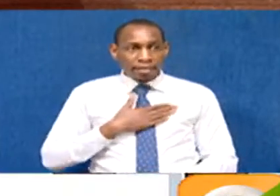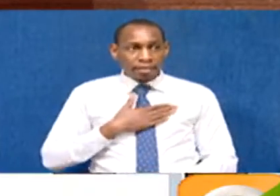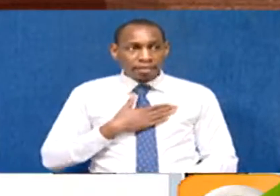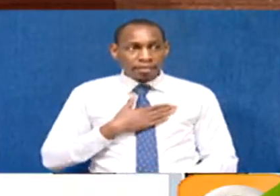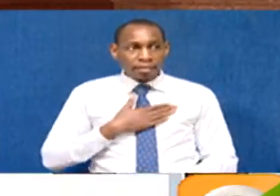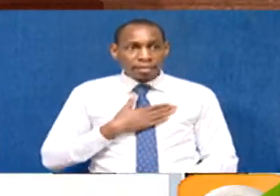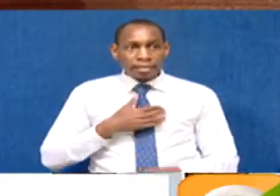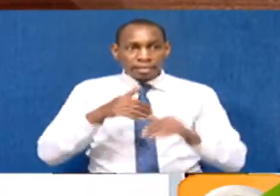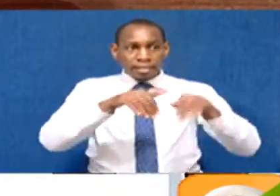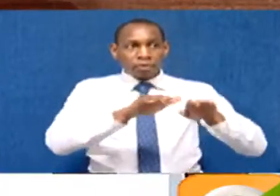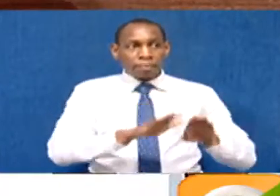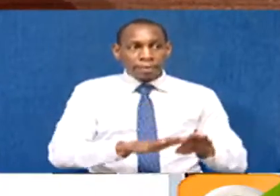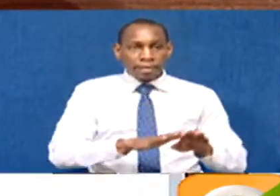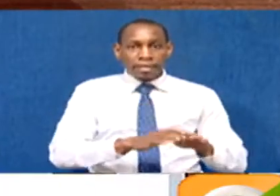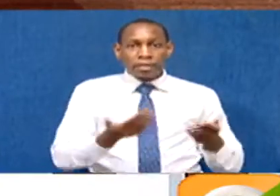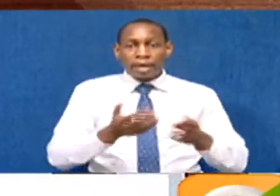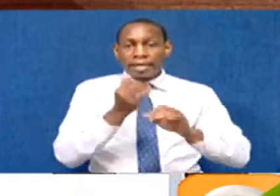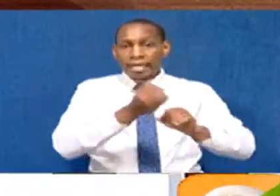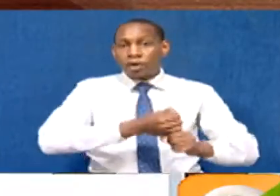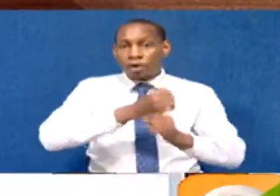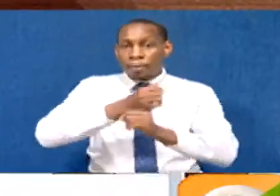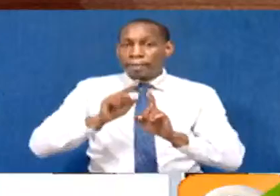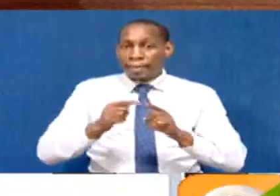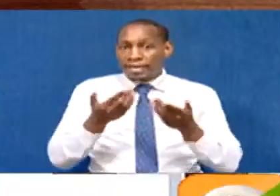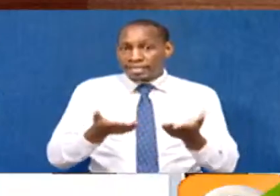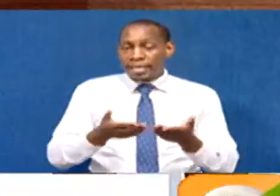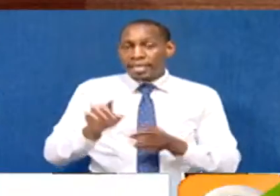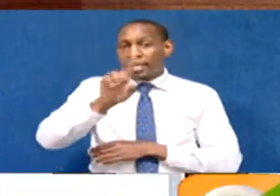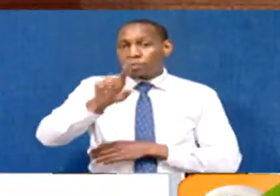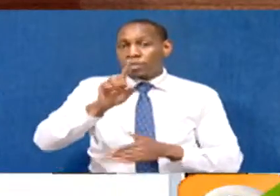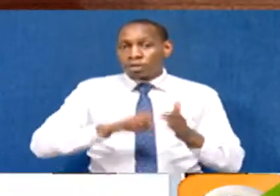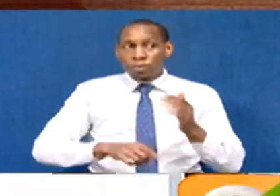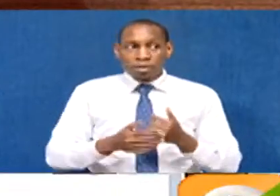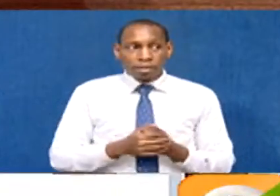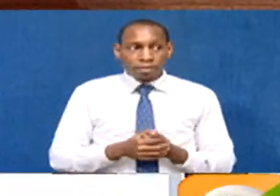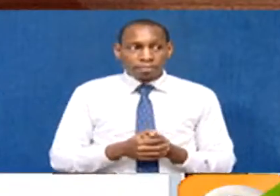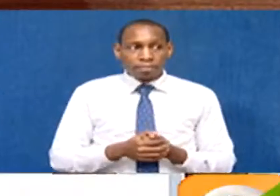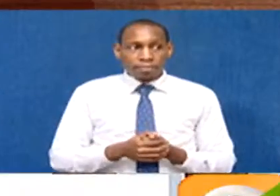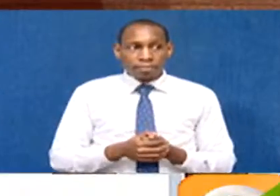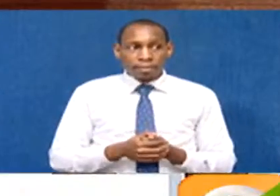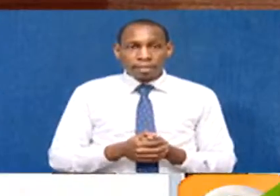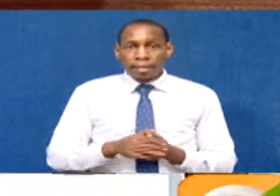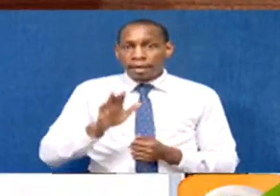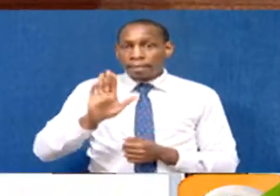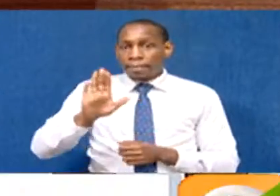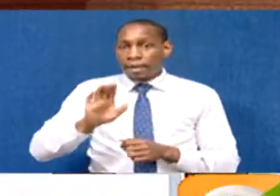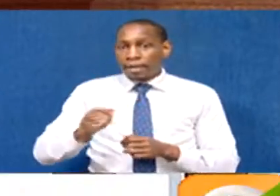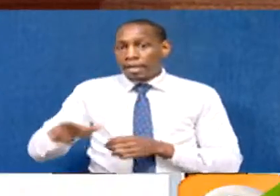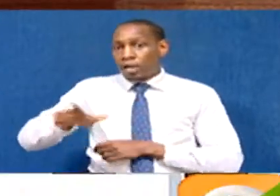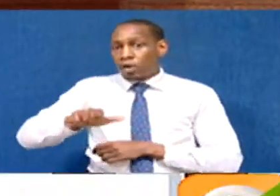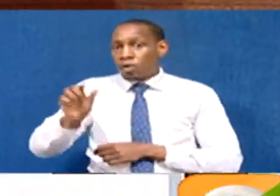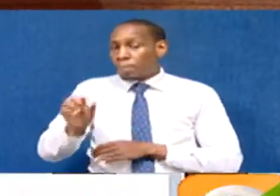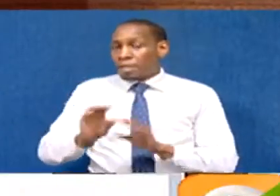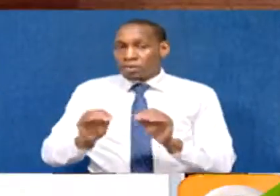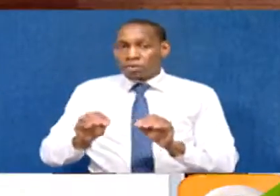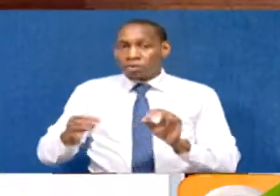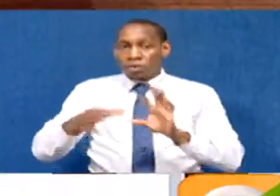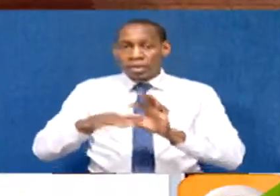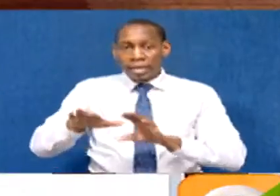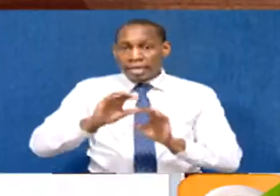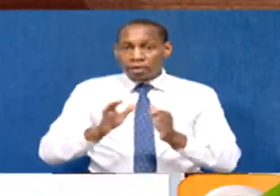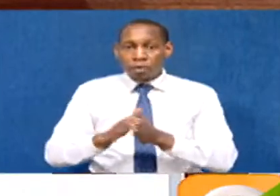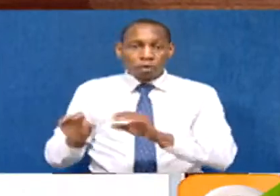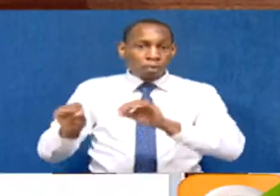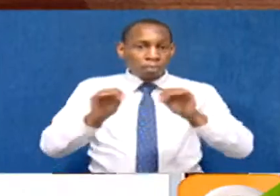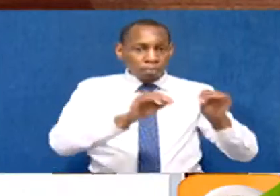will be buried if I die is Homa Bay. But now it's a question of, you don't come from here, you don't belong here, go